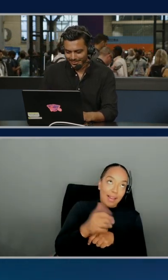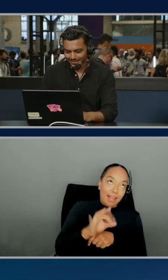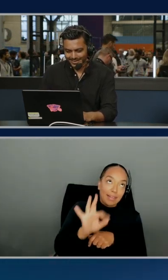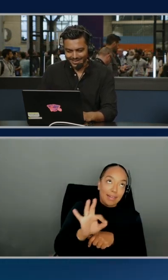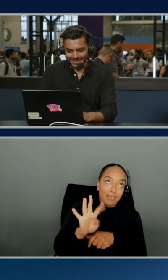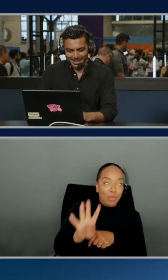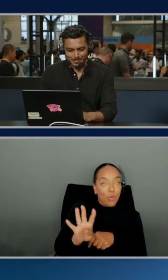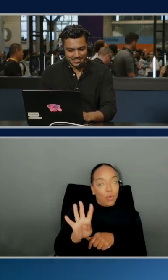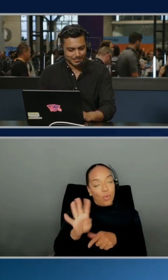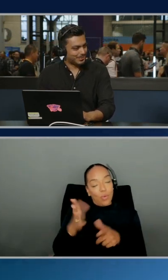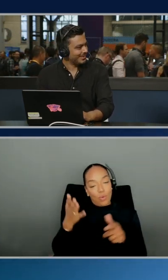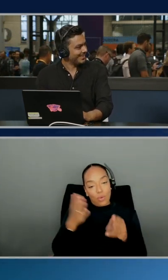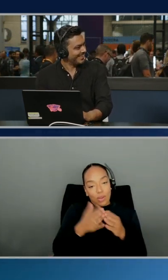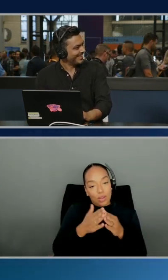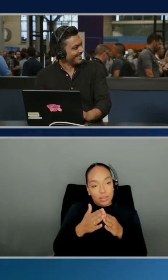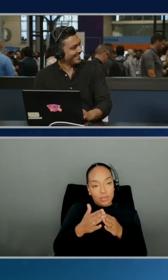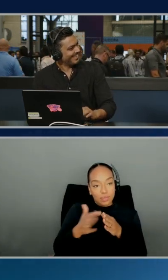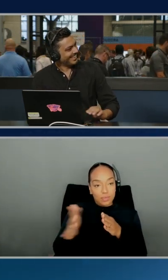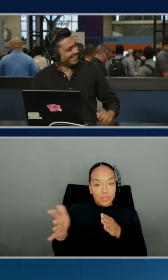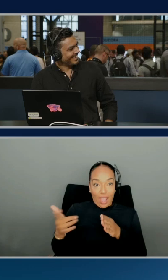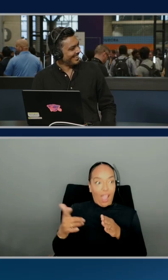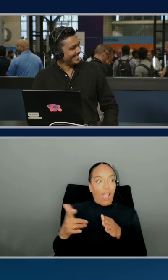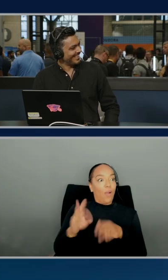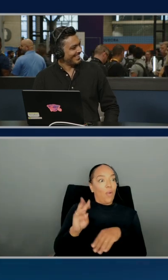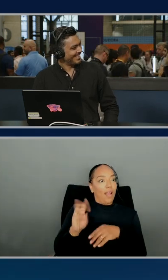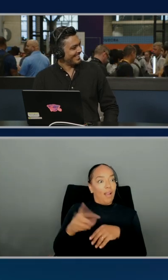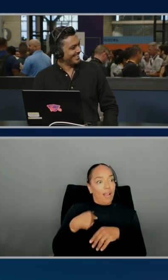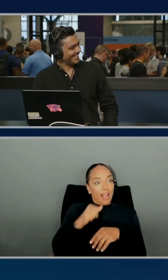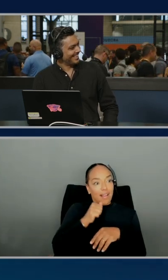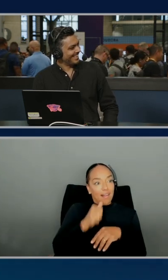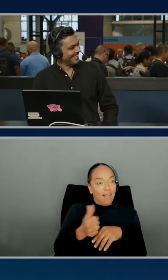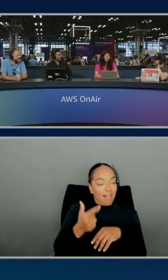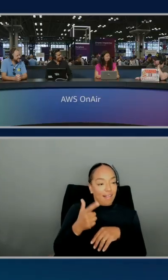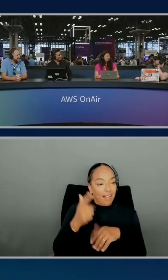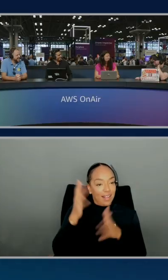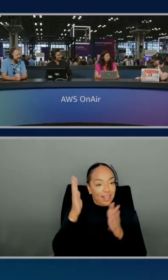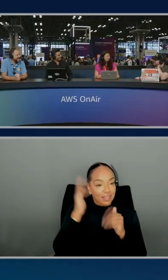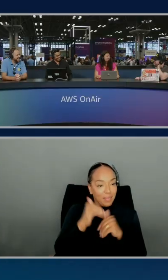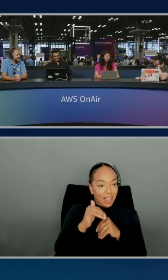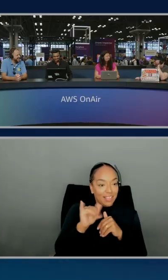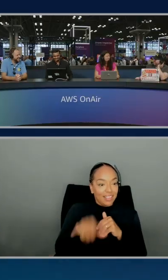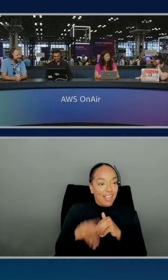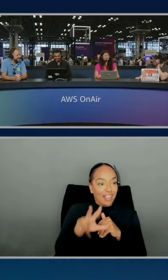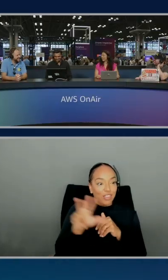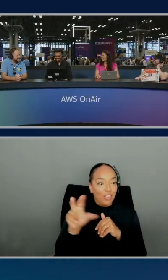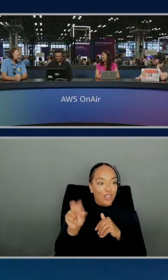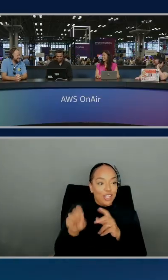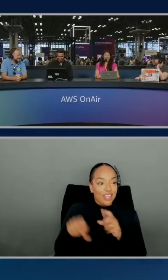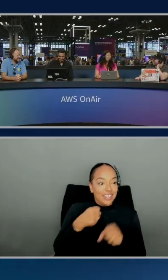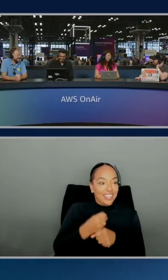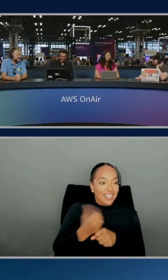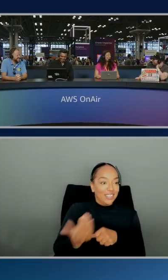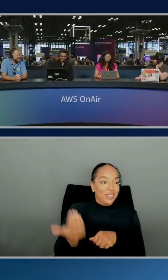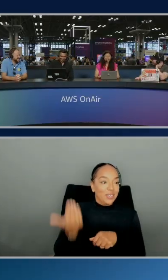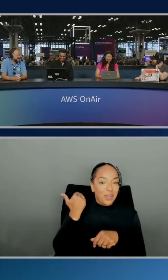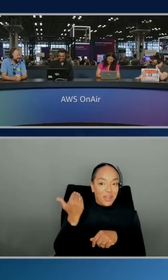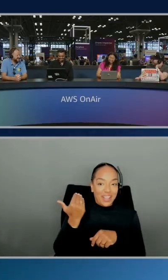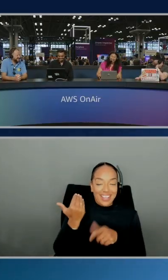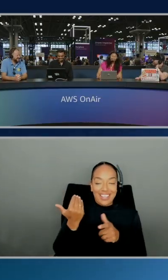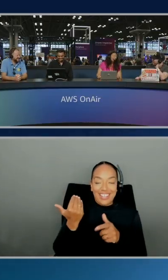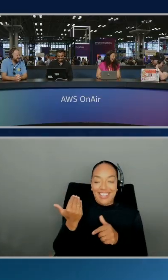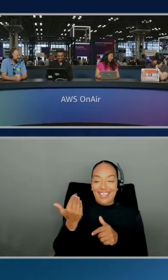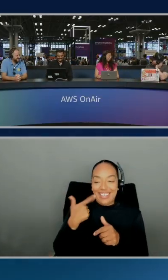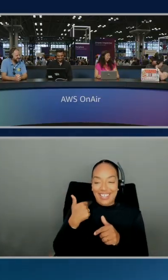time period. It picks Wow, up. I didn't expect to be attacked today. That 30 years ago was 1994.